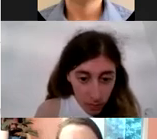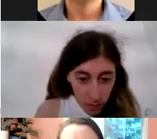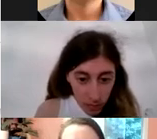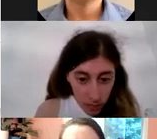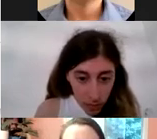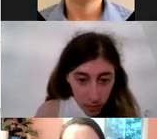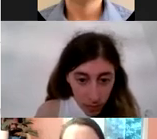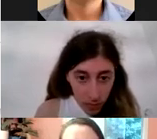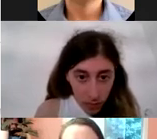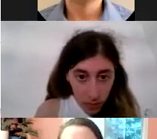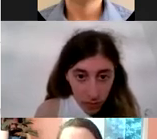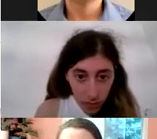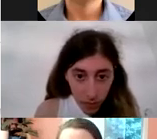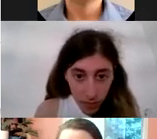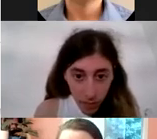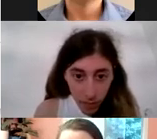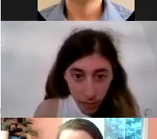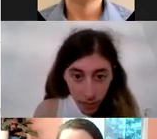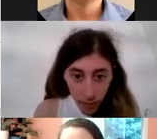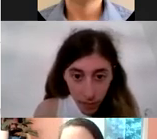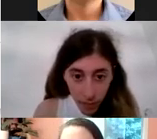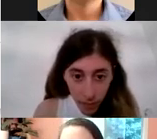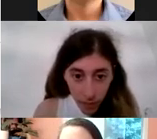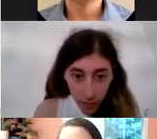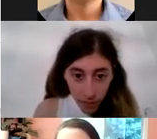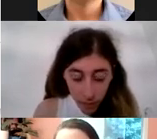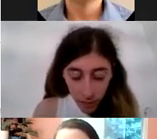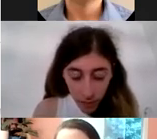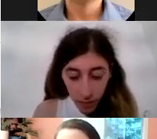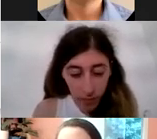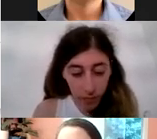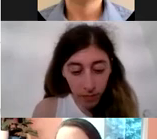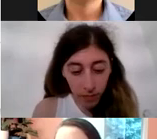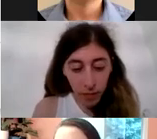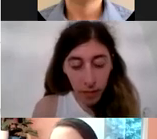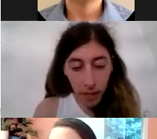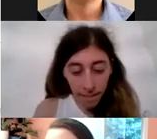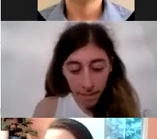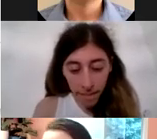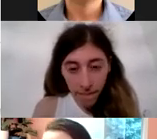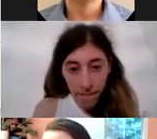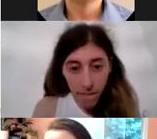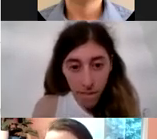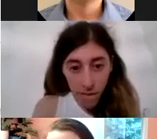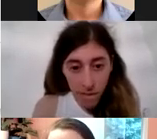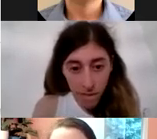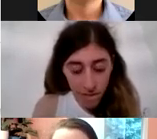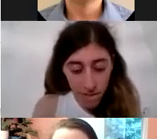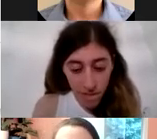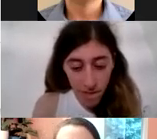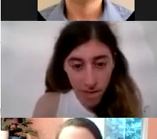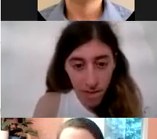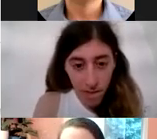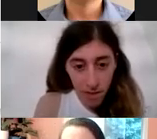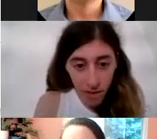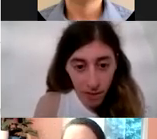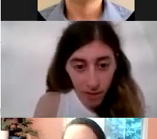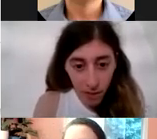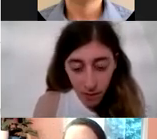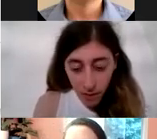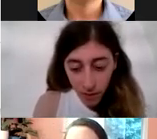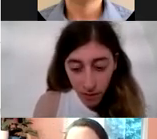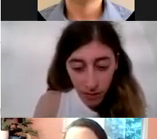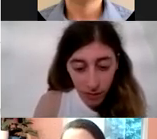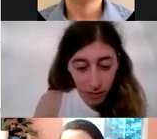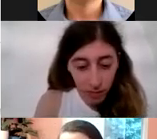Nations. We're doing a lot of land acknowledgement as a first step in reconciliation. It acknowledges both the original people of our land, its ongoing stewards, and the broken